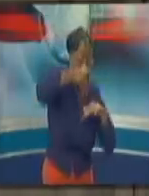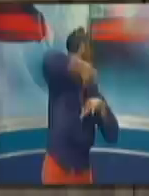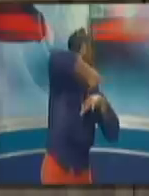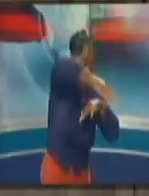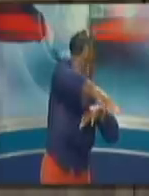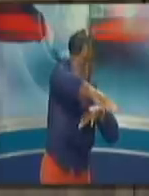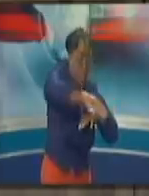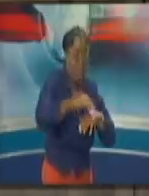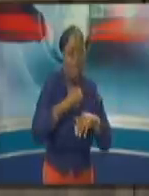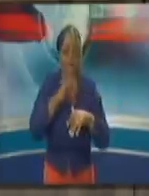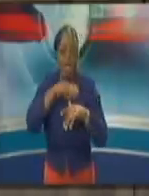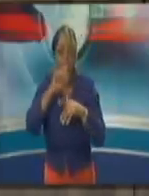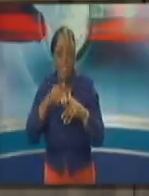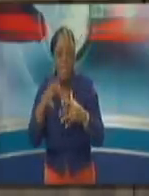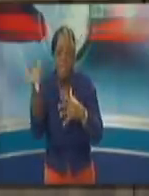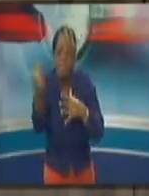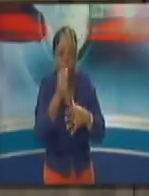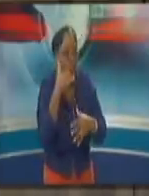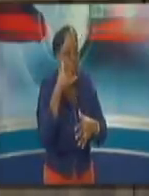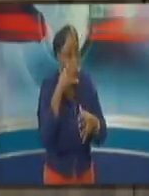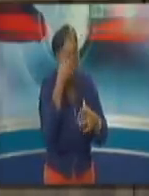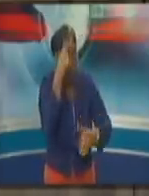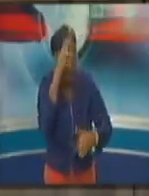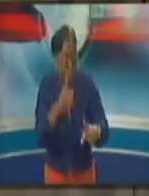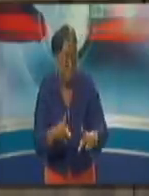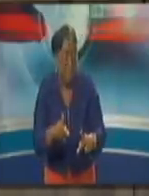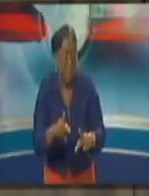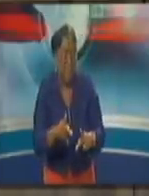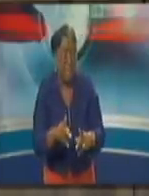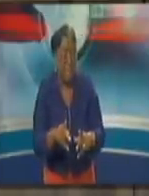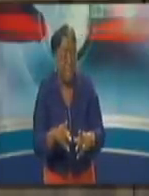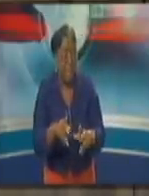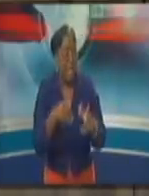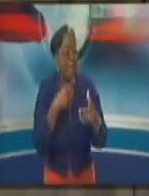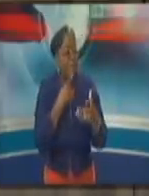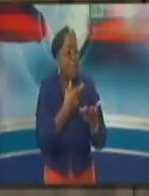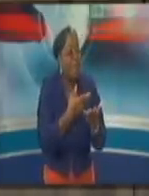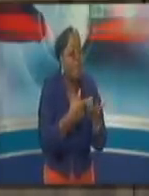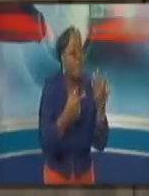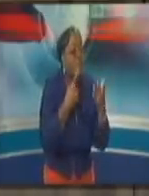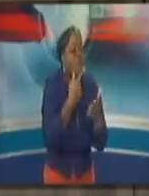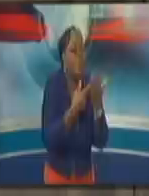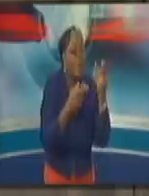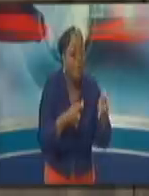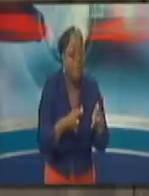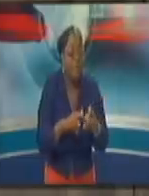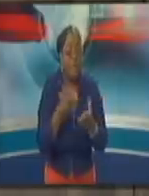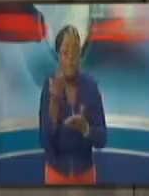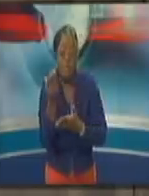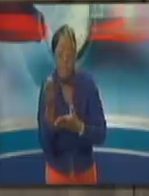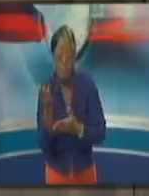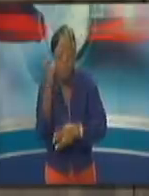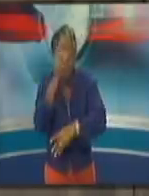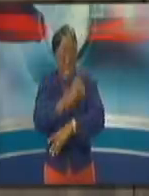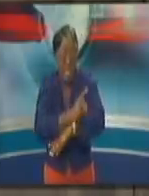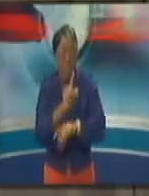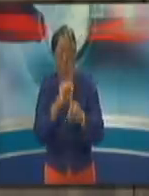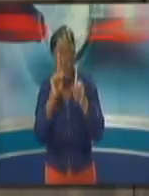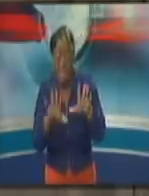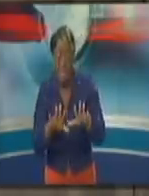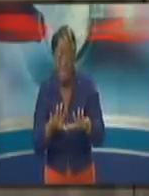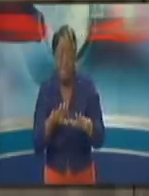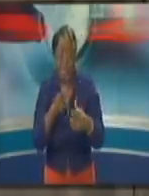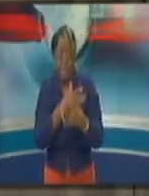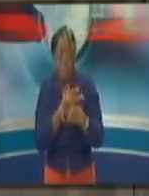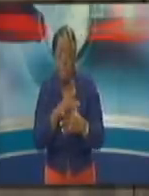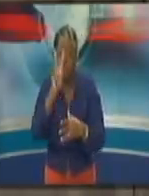as it is available through the Caribbean Public Health Agency. So generally takes a few days to actually do the test, as I've said before, 24 to 48